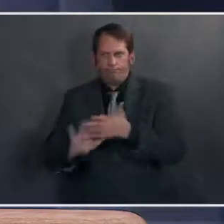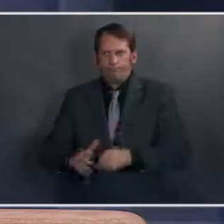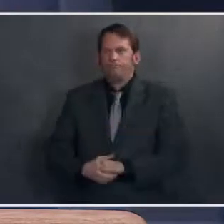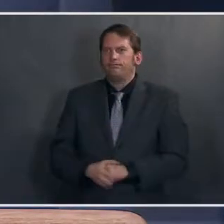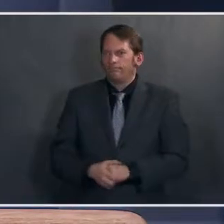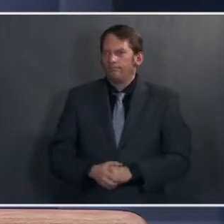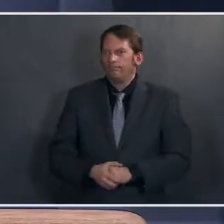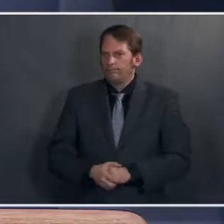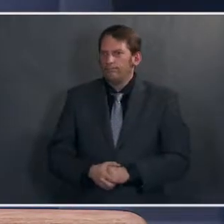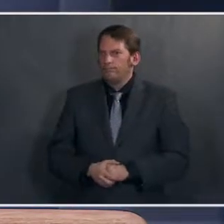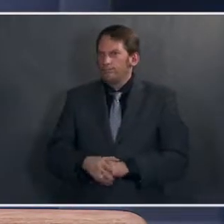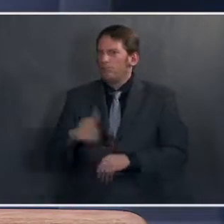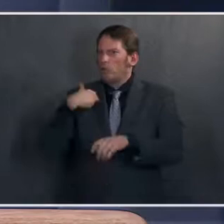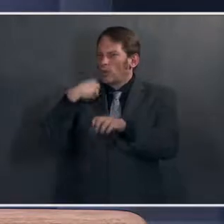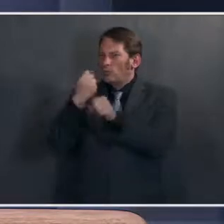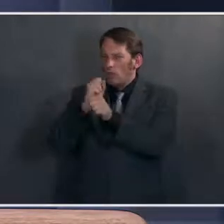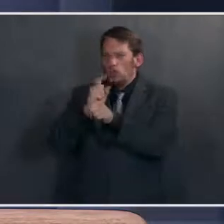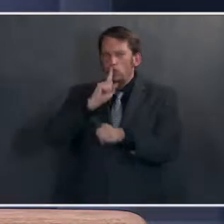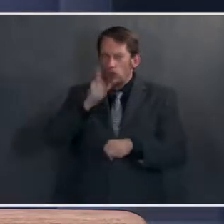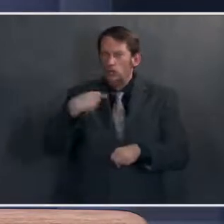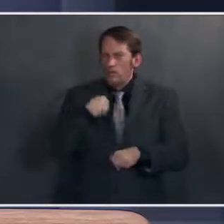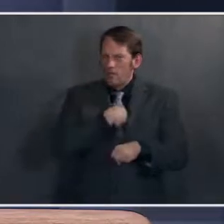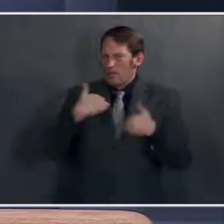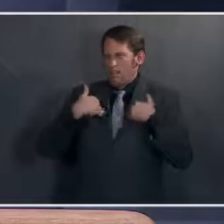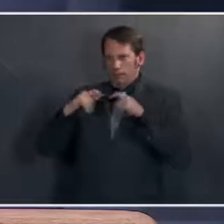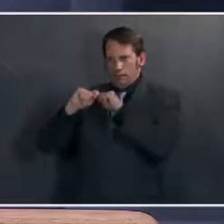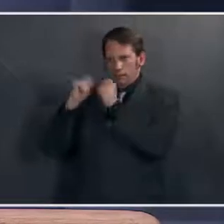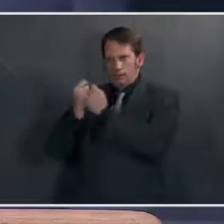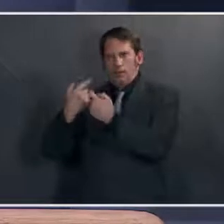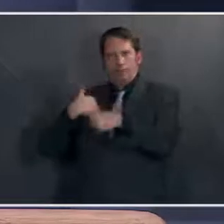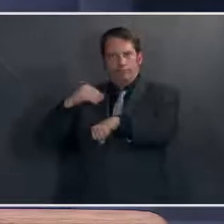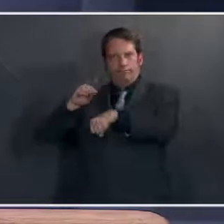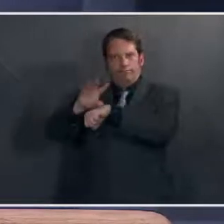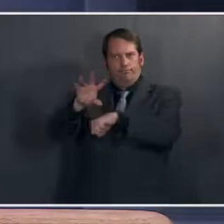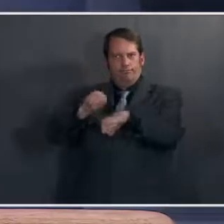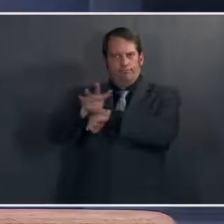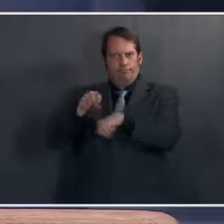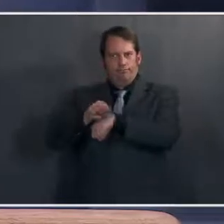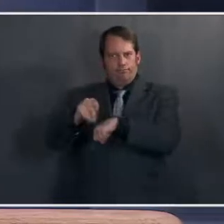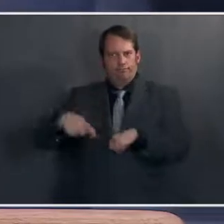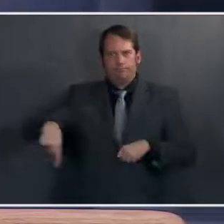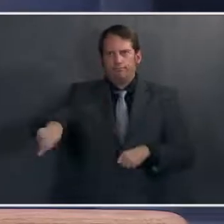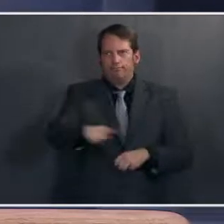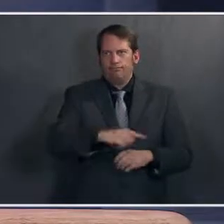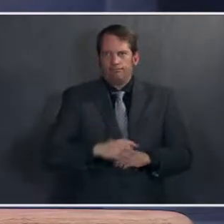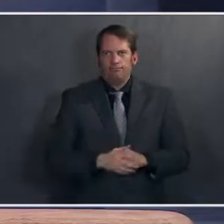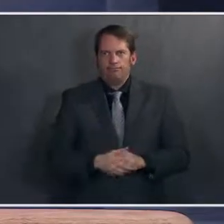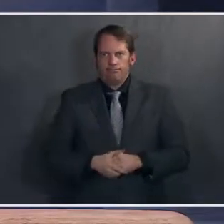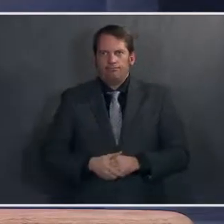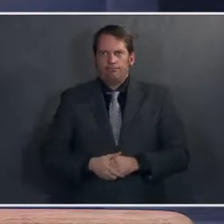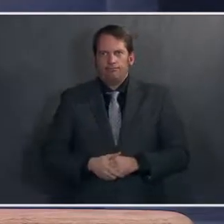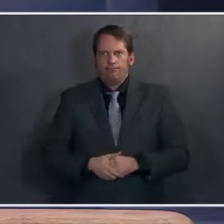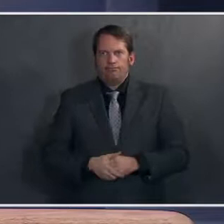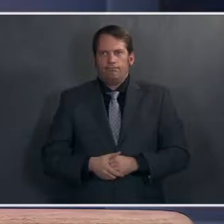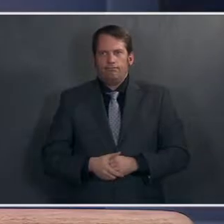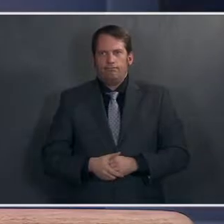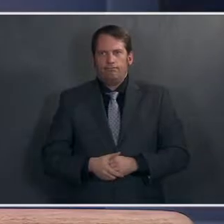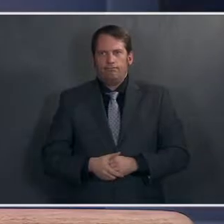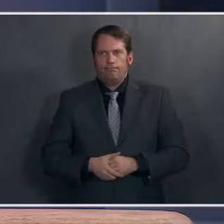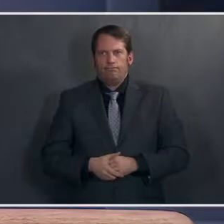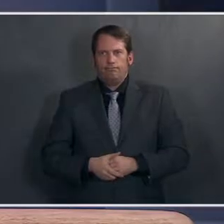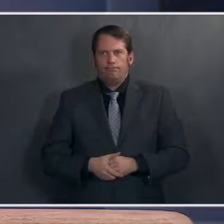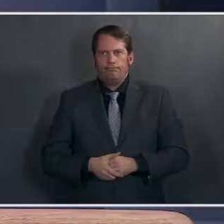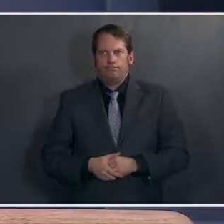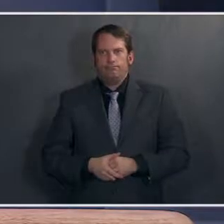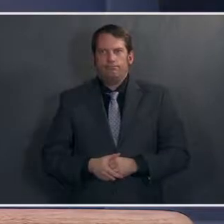guidance on that for all of you. We, of course, have a review underway, a domestic violent extremism, I should say,